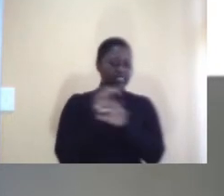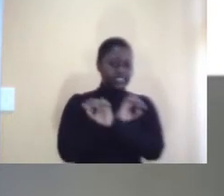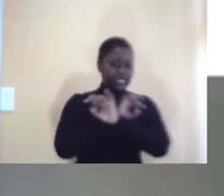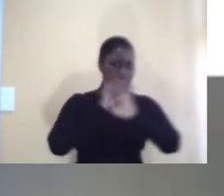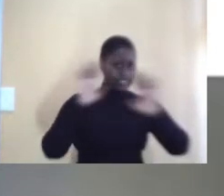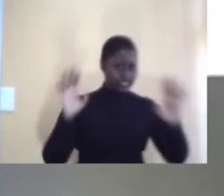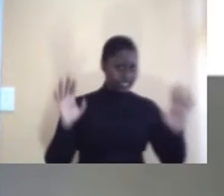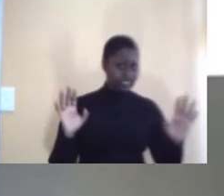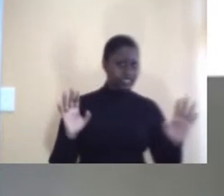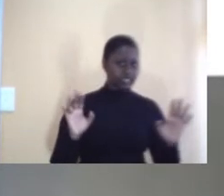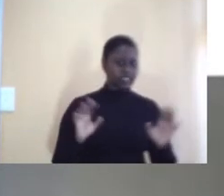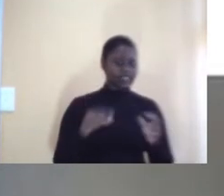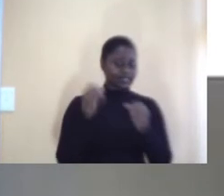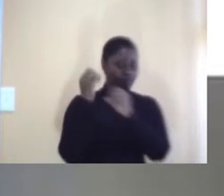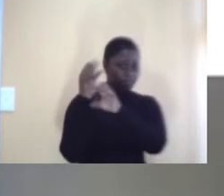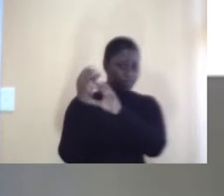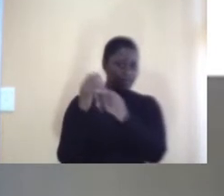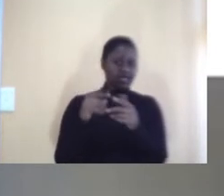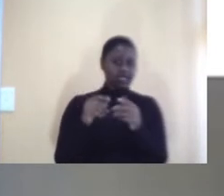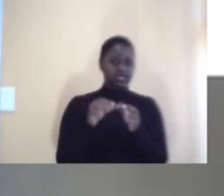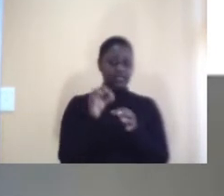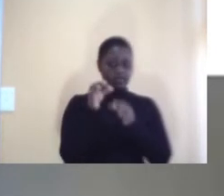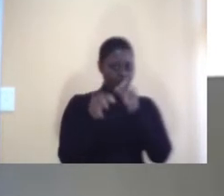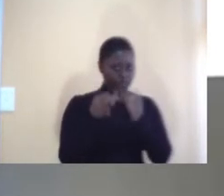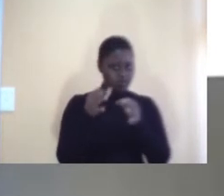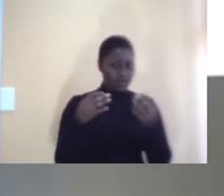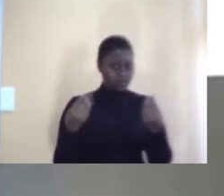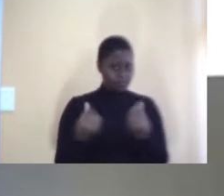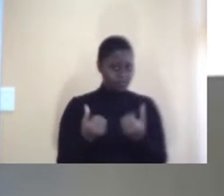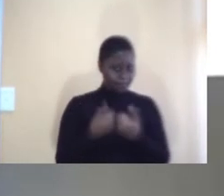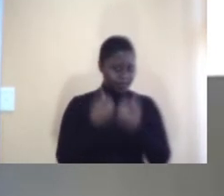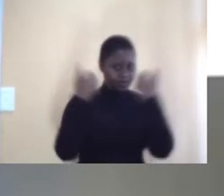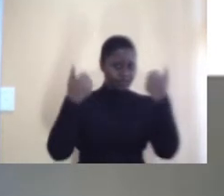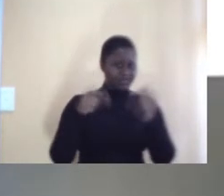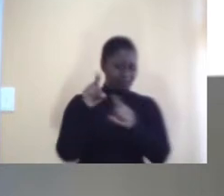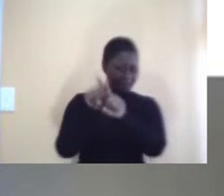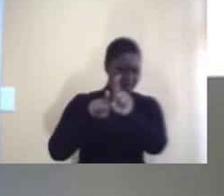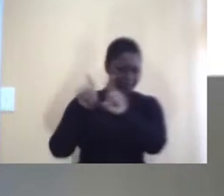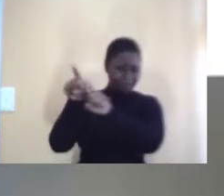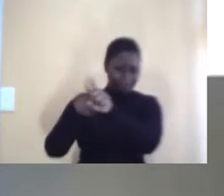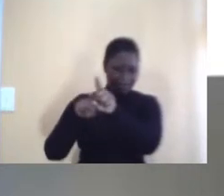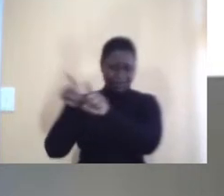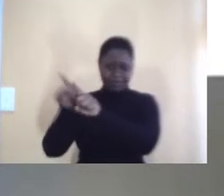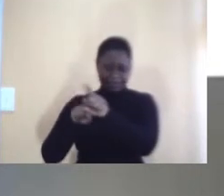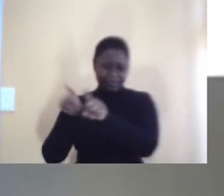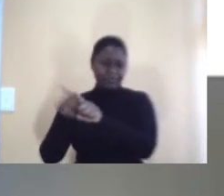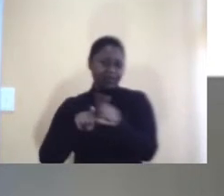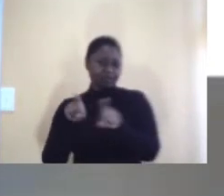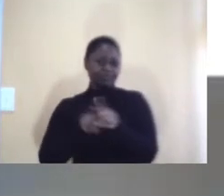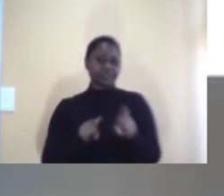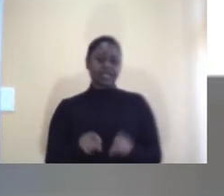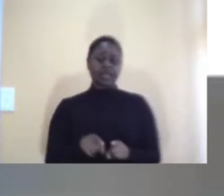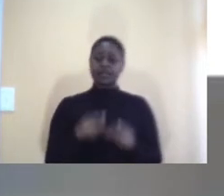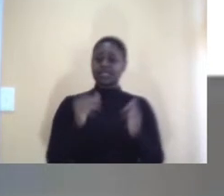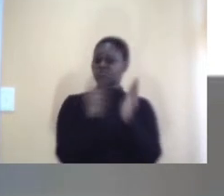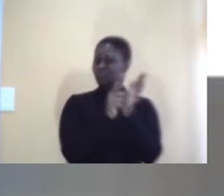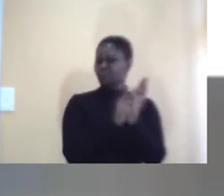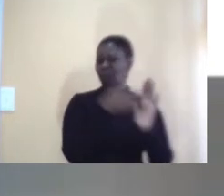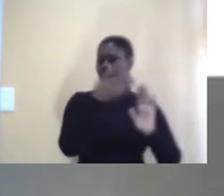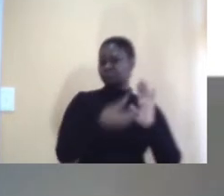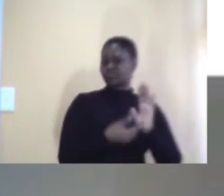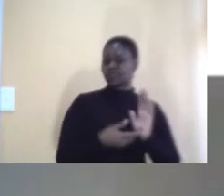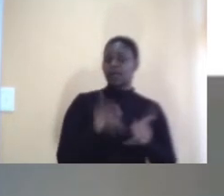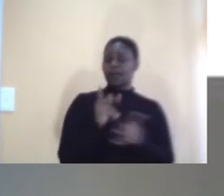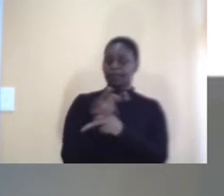evidence articulated in the speech that indicates that the current problems or failures to overcome historic injustices are not the product